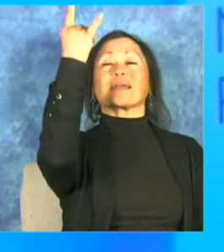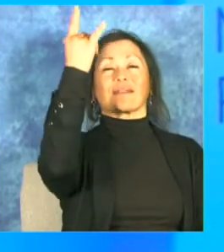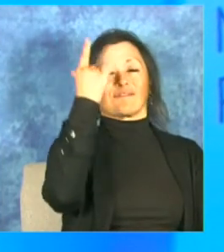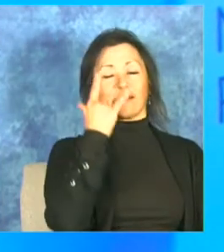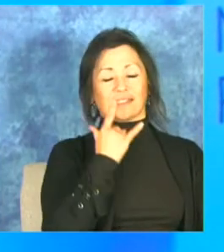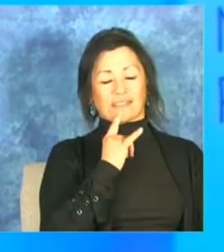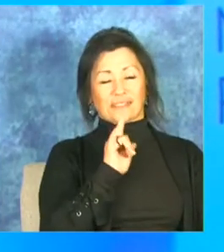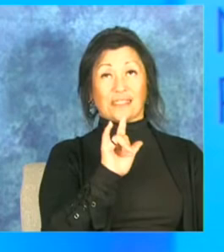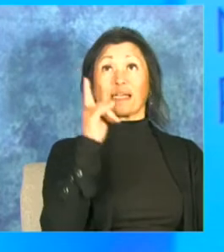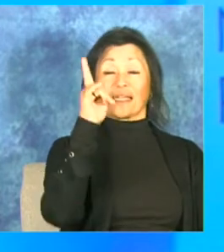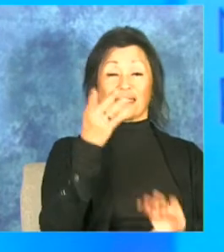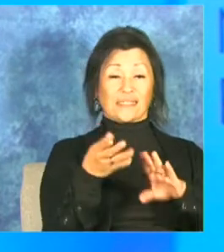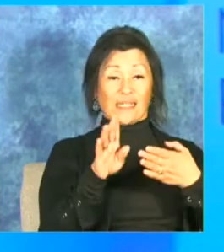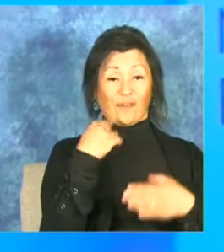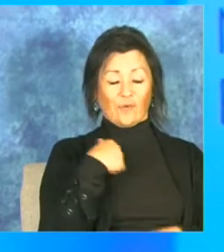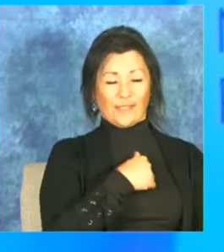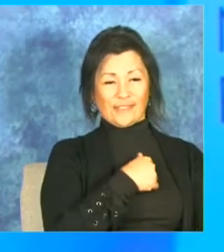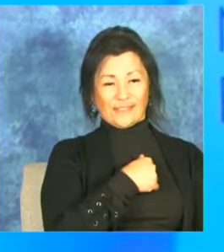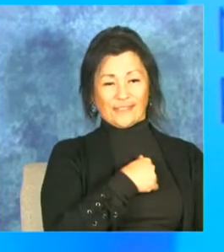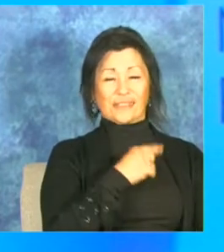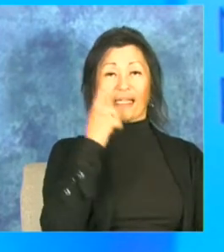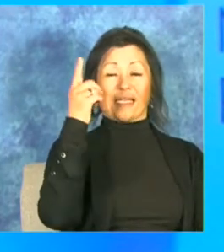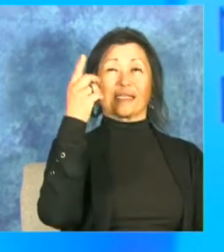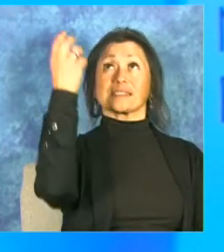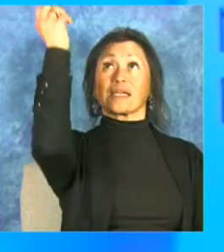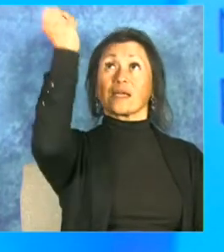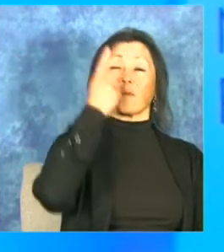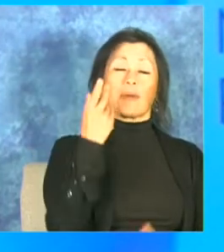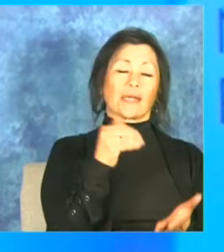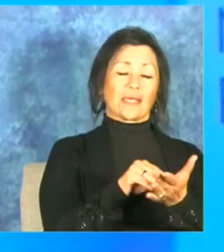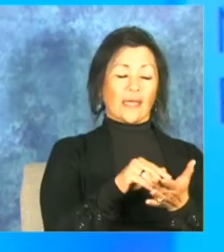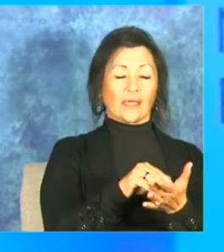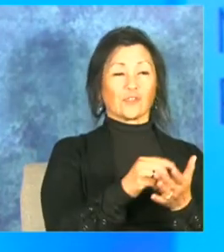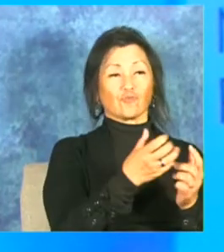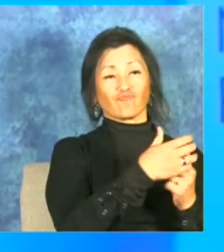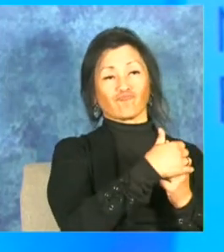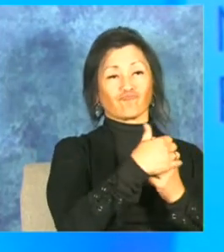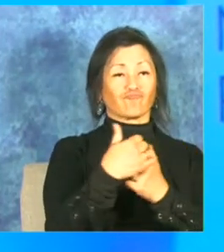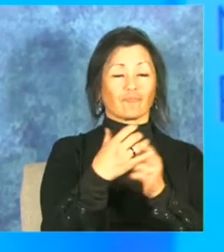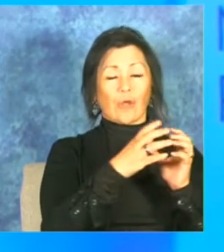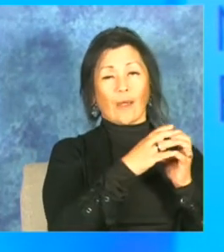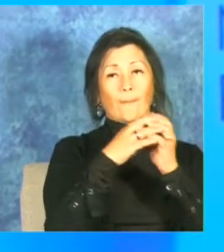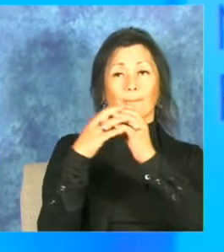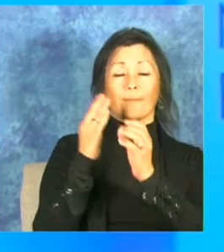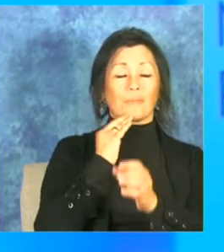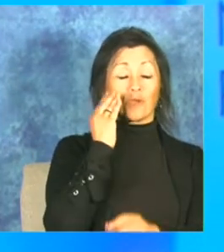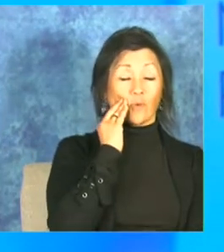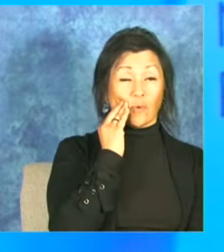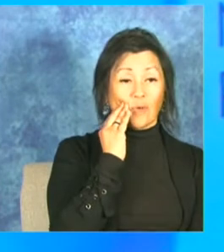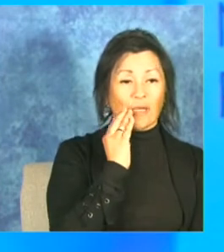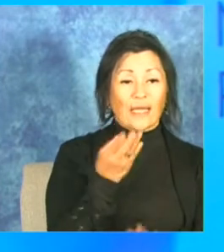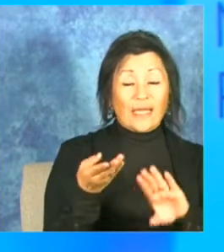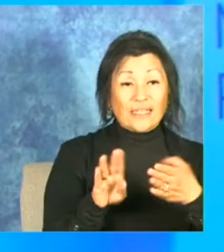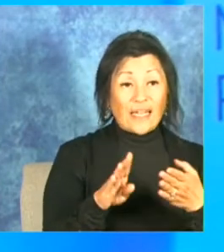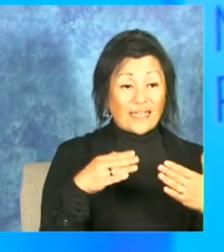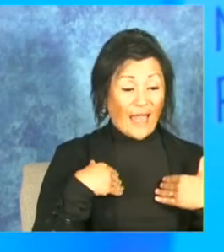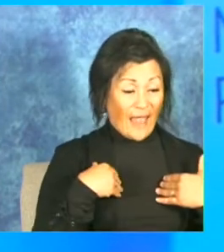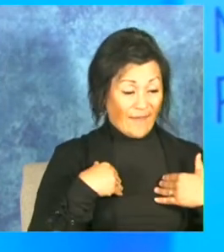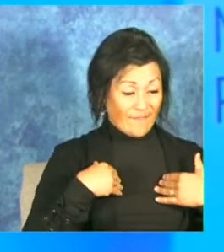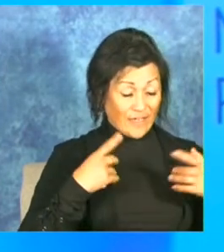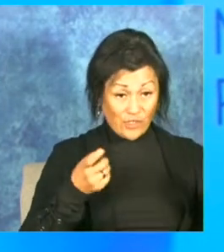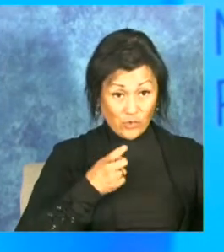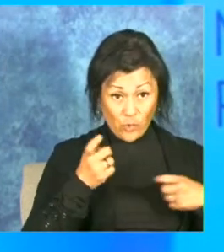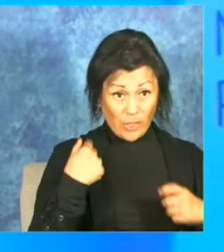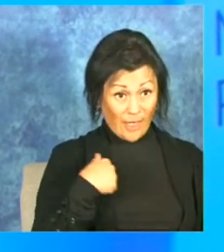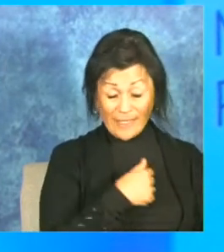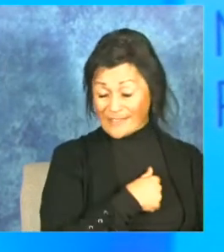and that he died for us, that he's coming back again for us. and that death no longer has a stronghold on